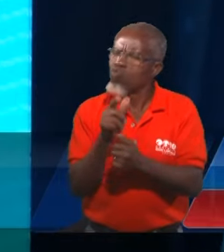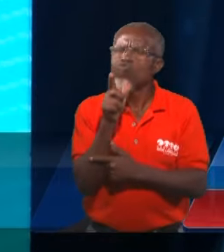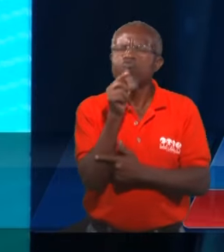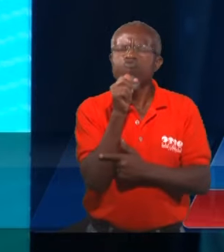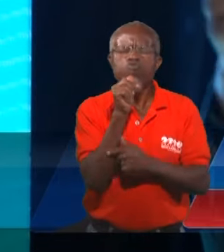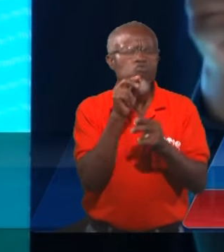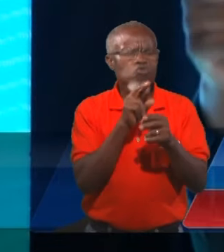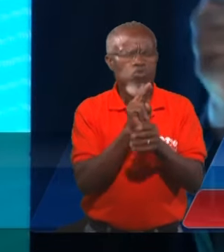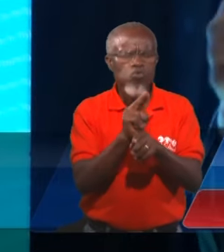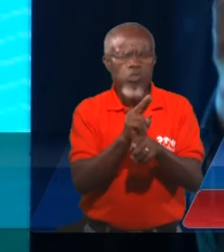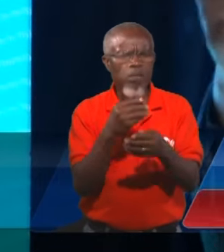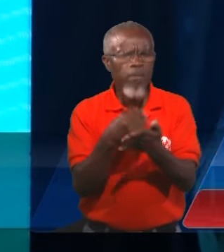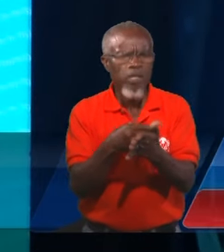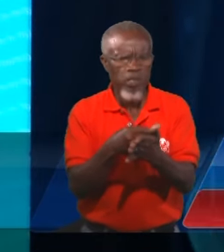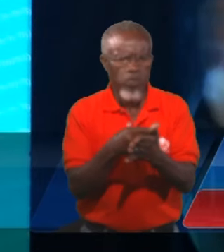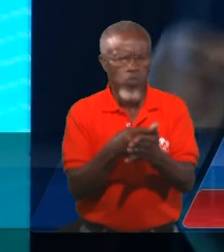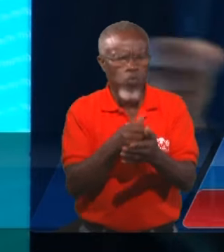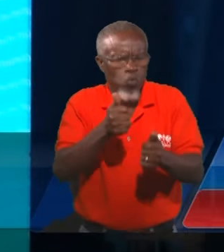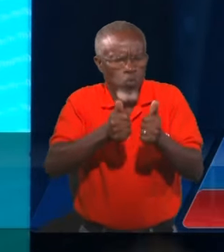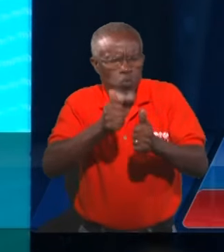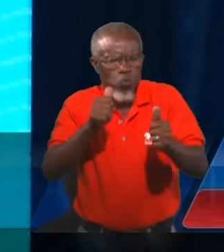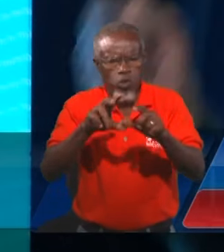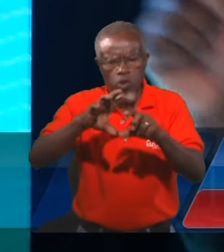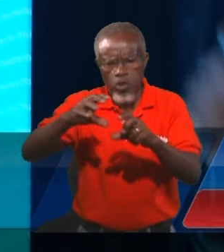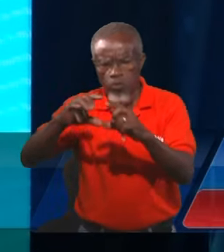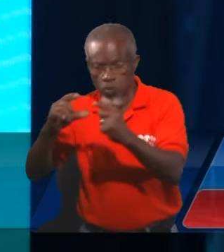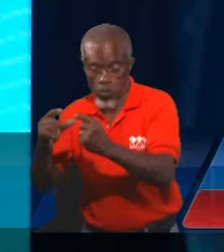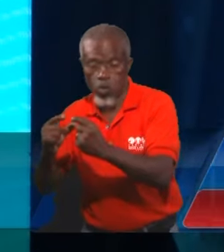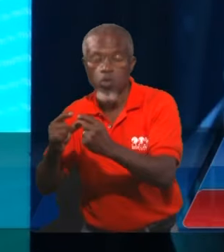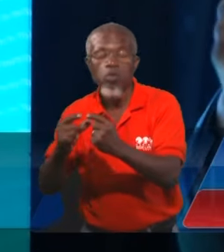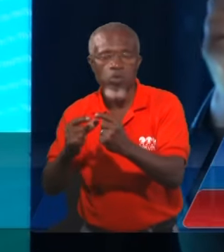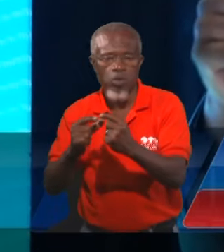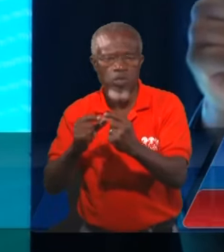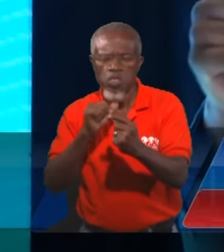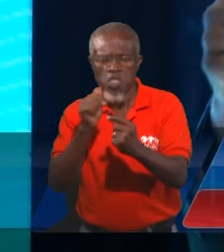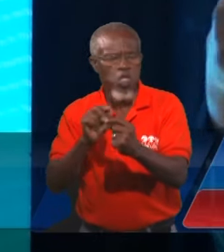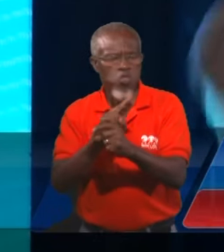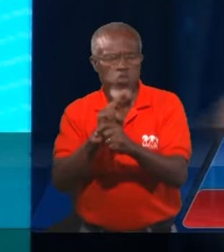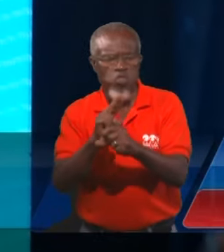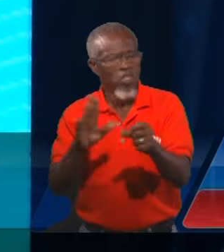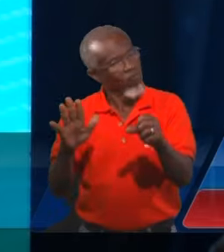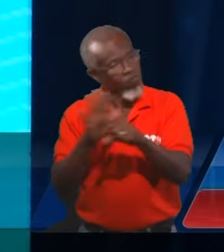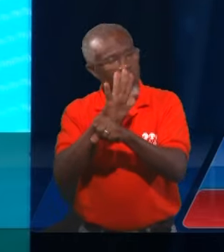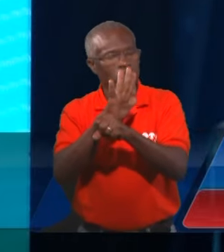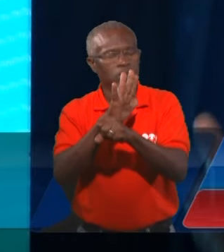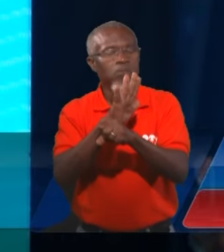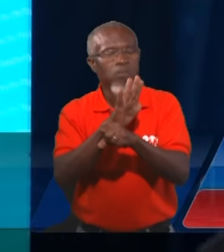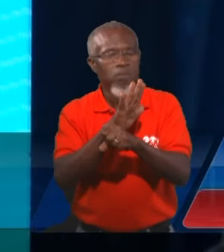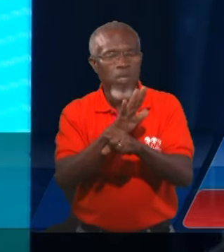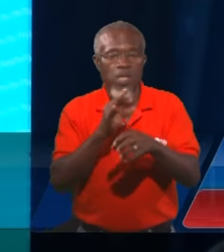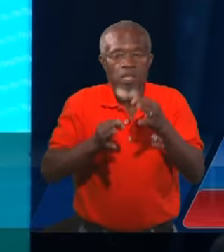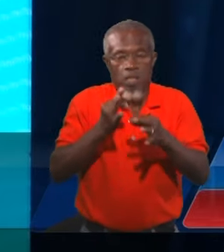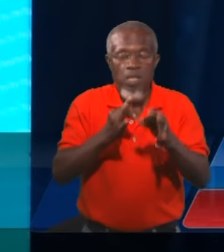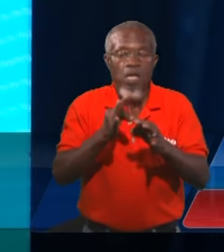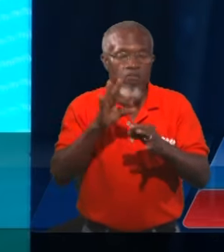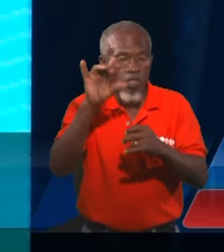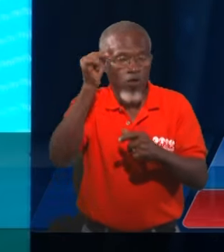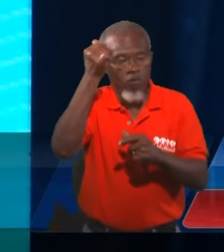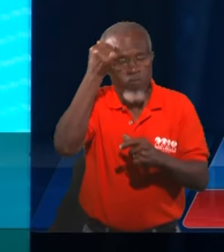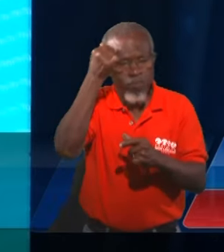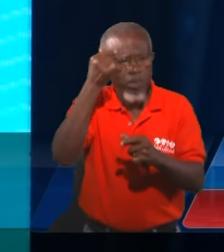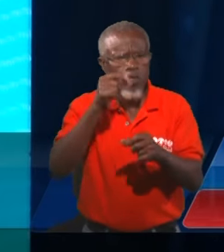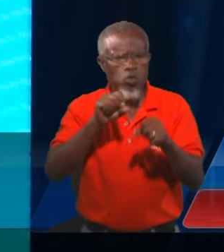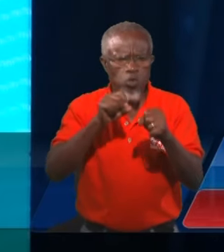which divisions are underutilizing their resources, whether or not the government's utilization